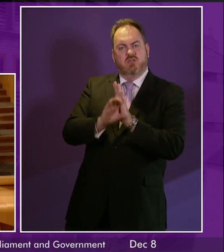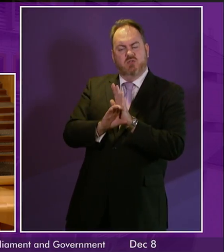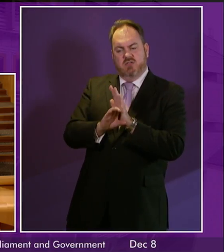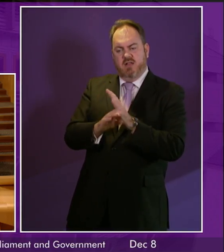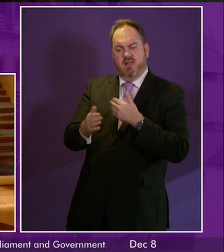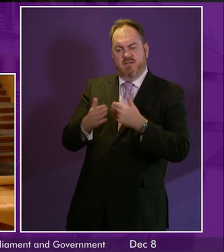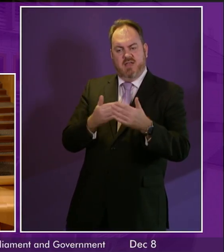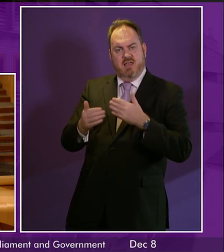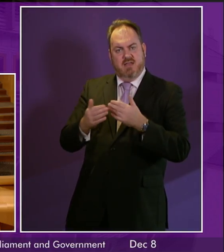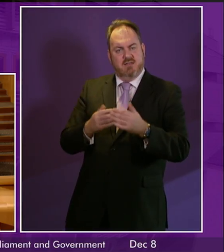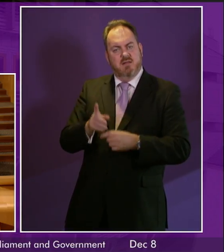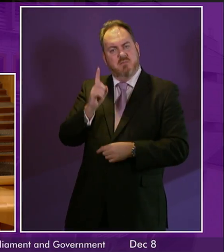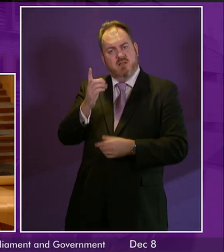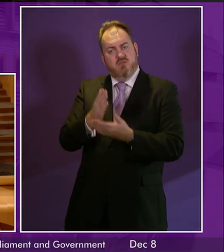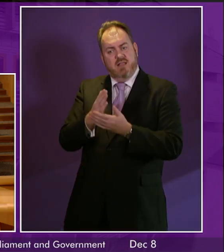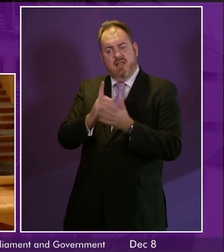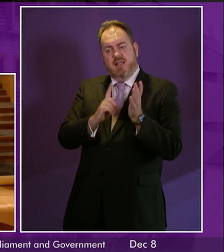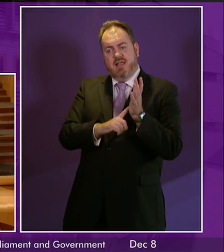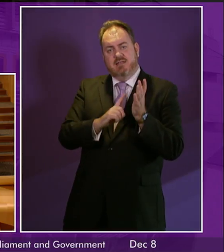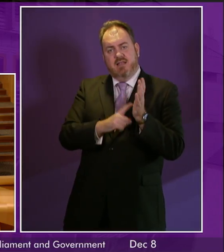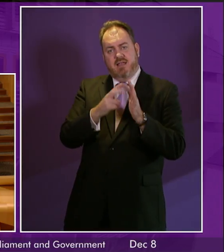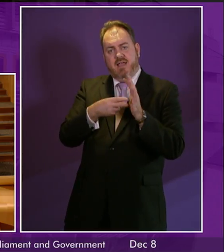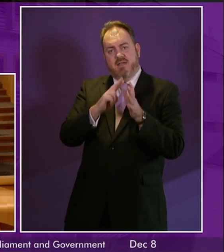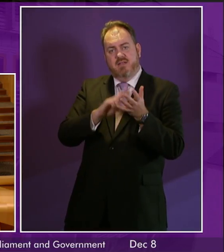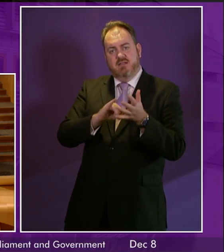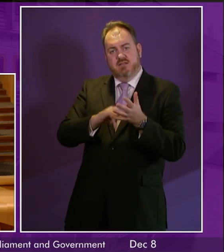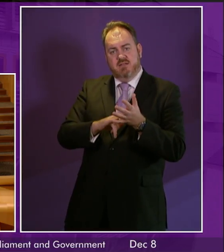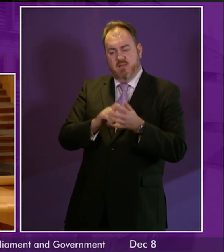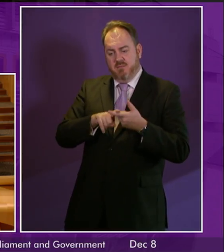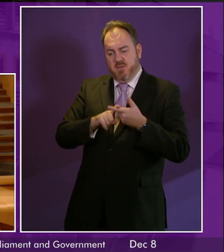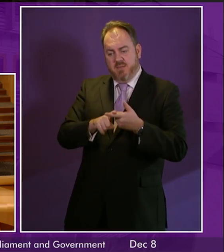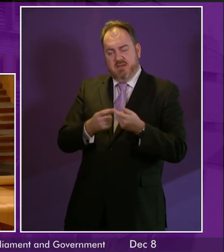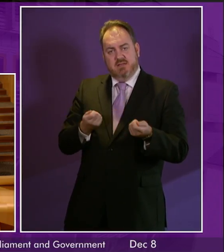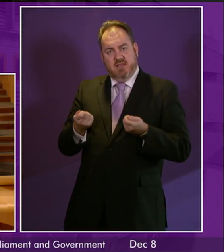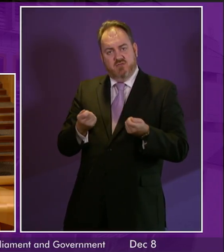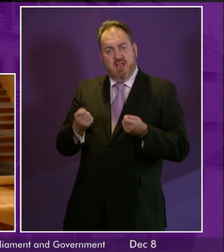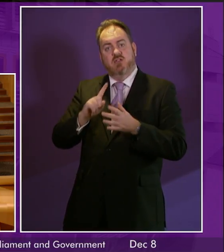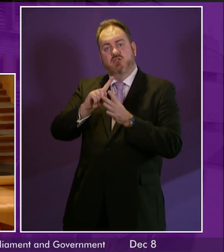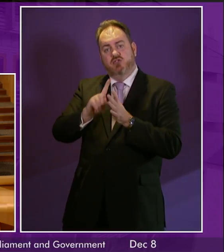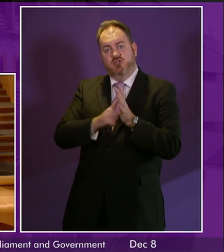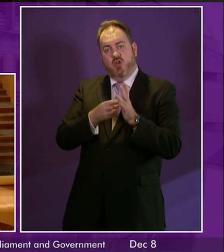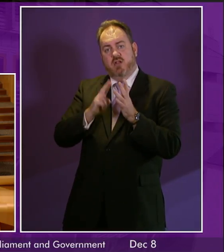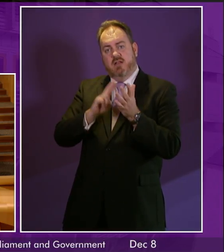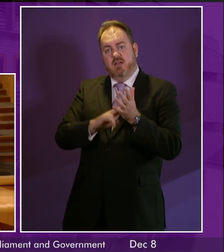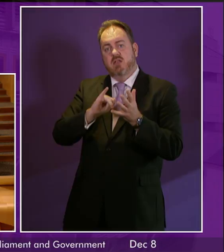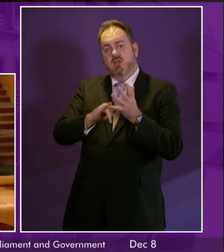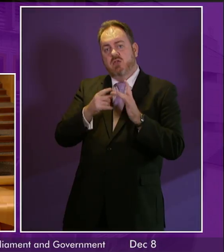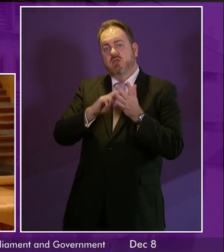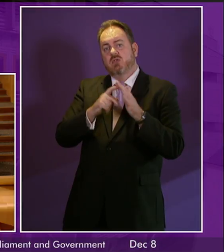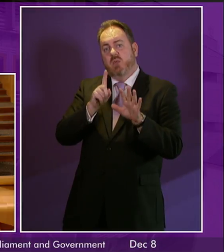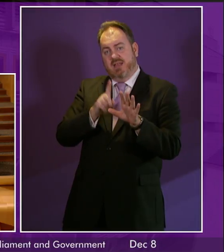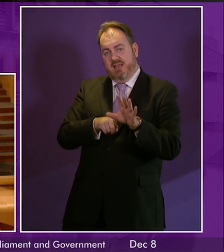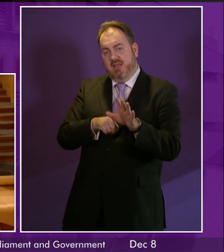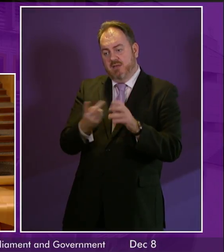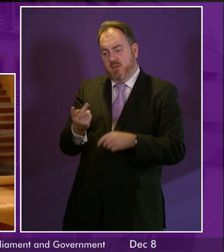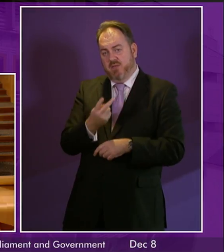which evidence from both Leslie Evans, the Permanent Secretary to the Scottish Government, and John Swinney, the Deputy First Minister, has recorded that the Scottish